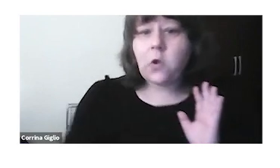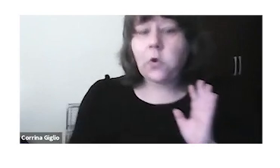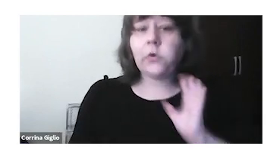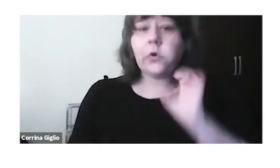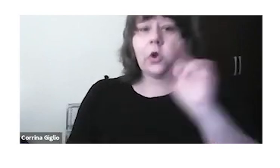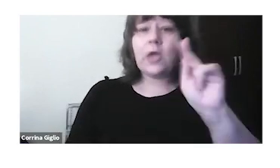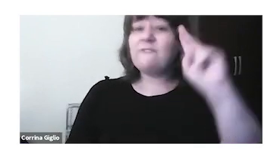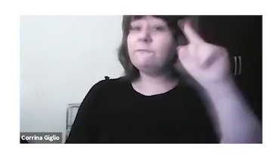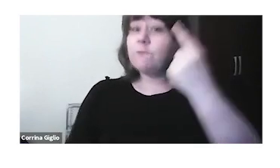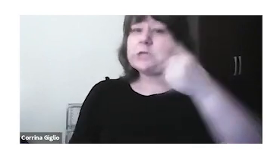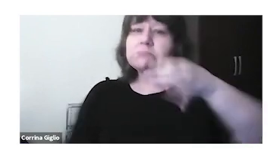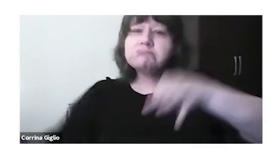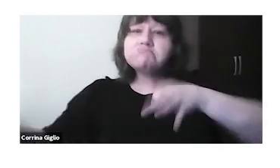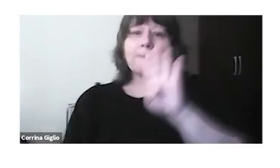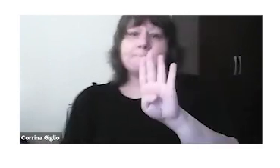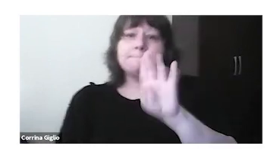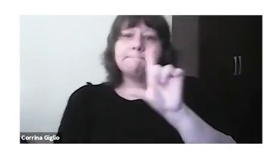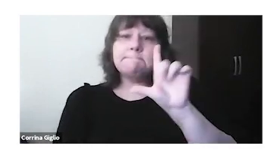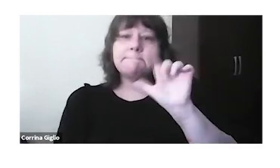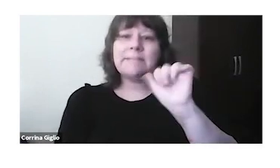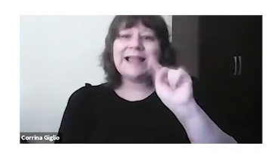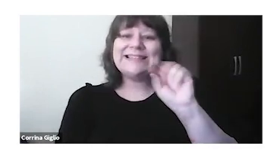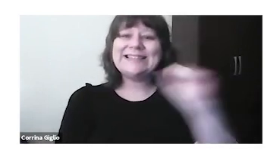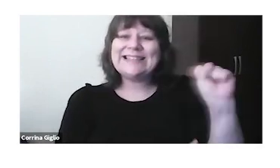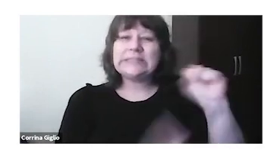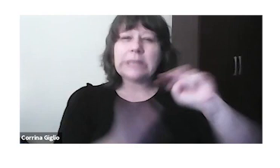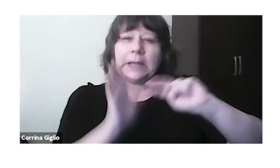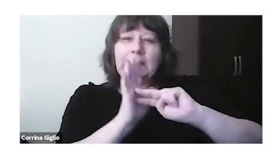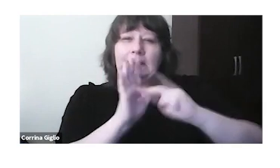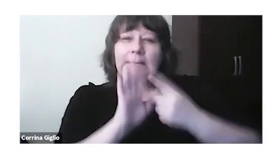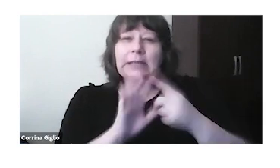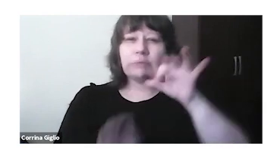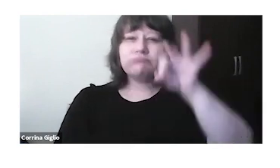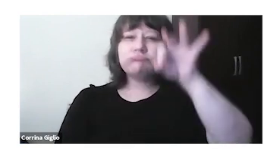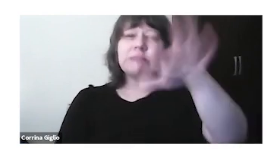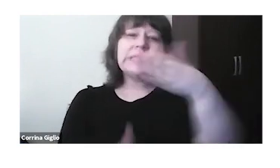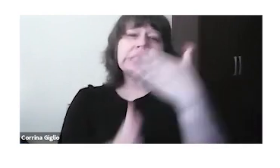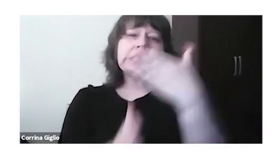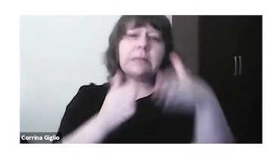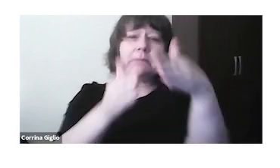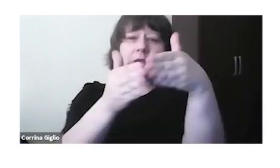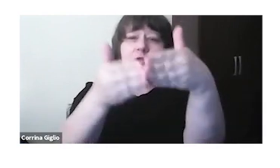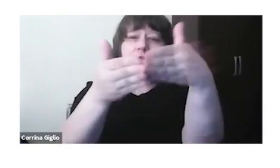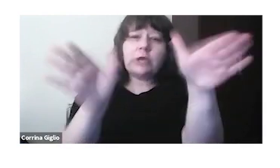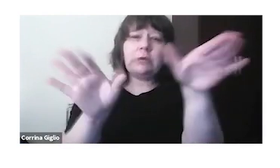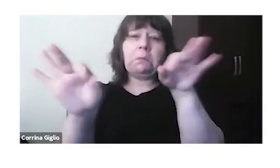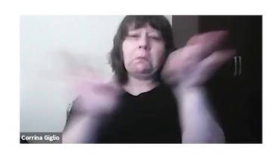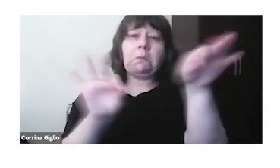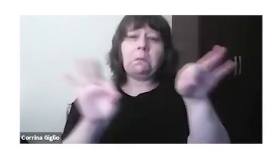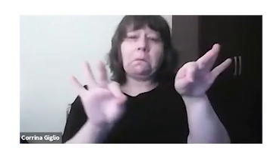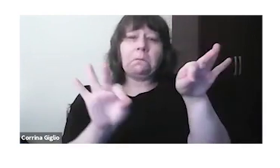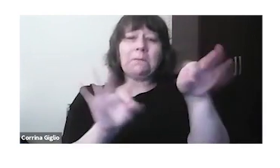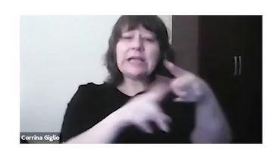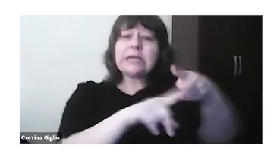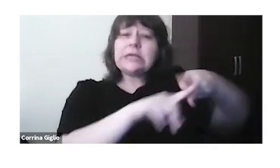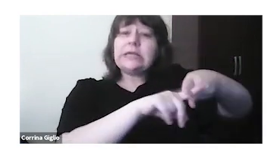Okay, first we're going to define what Blackness is, and just give some overall sort of contextual